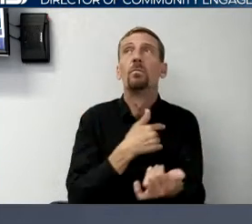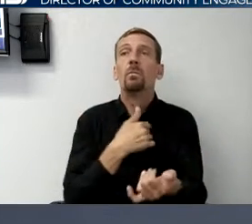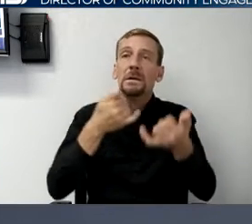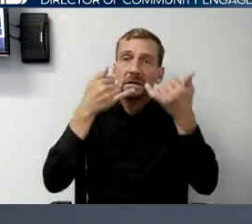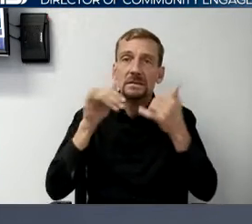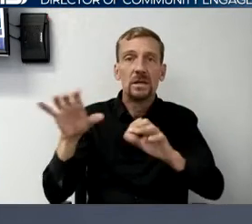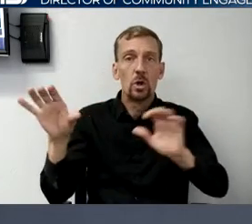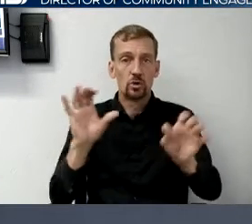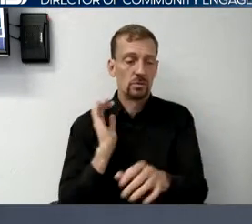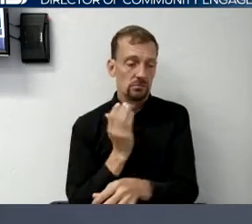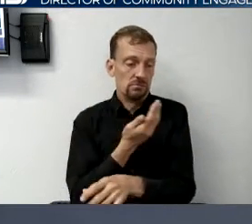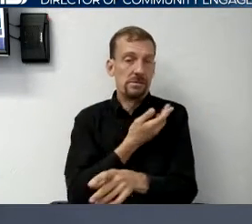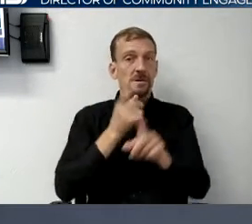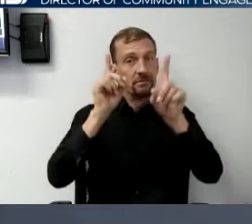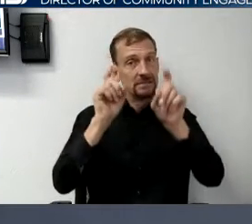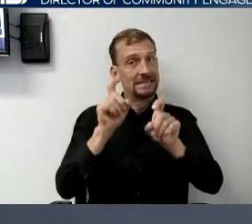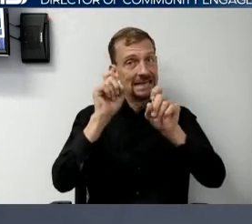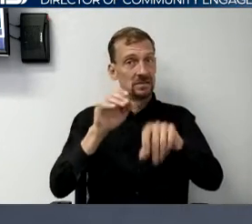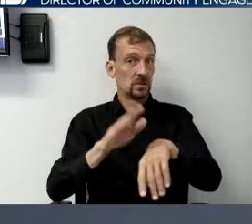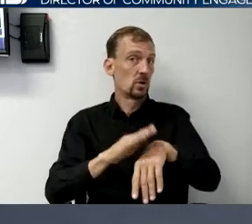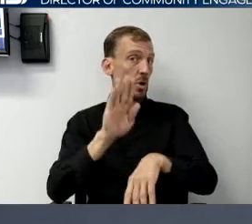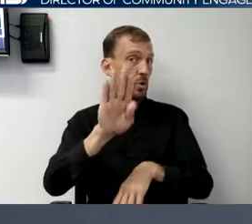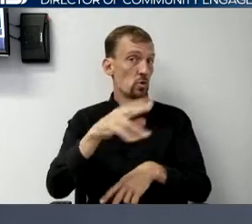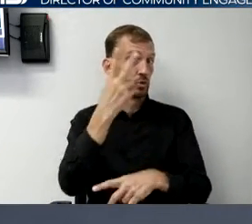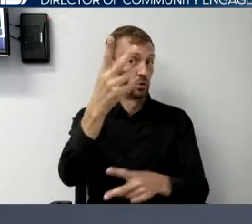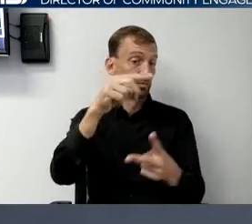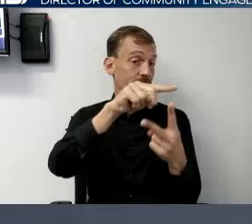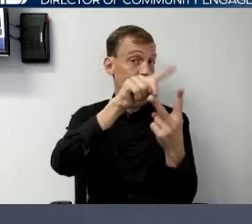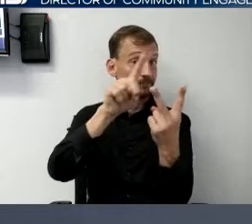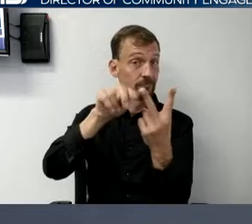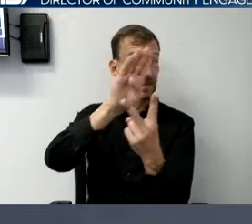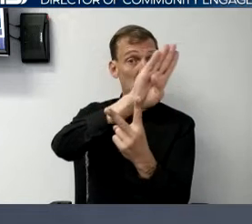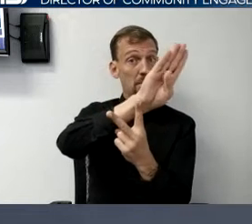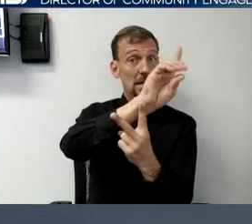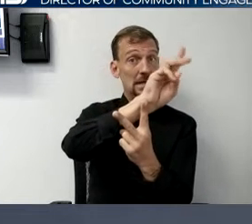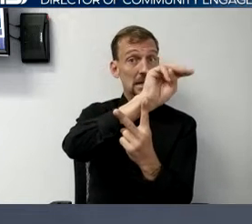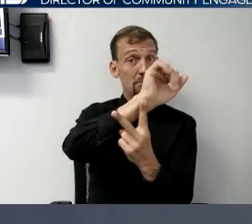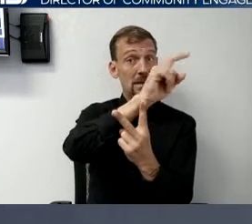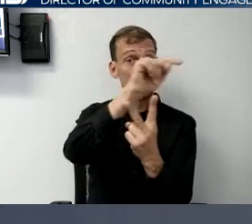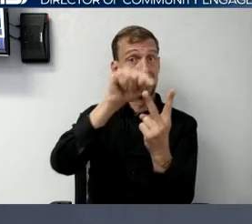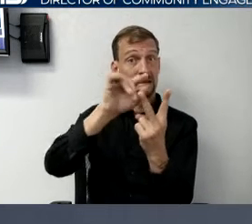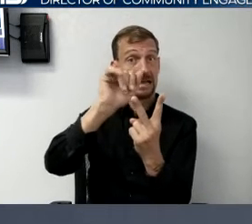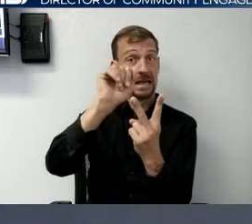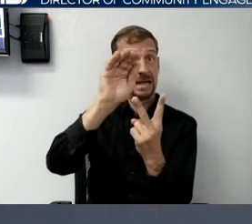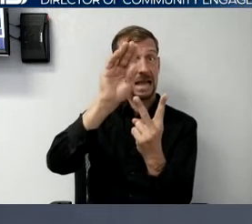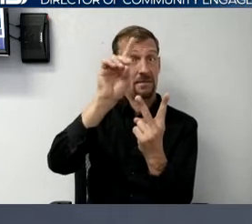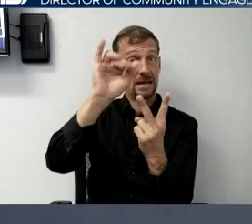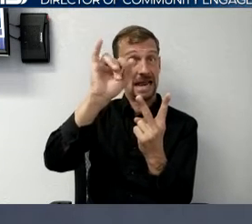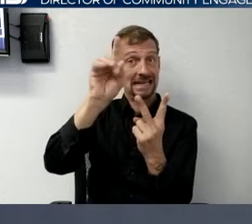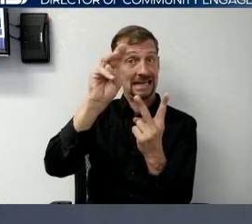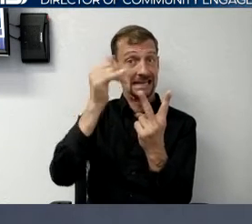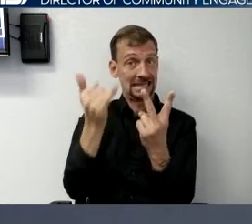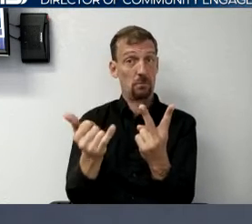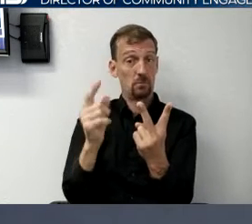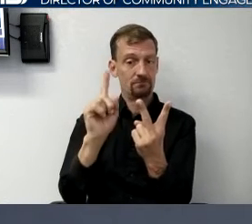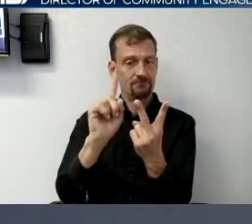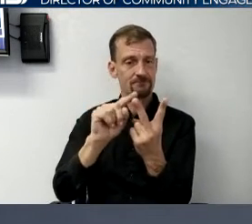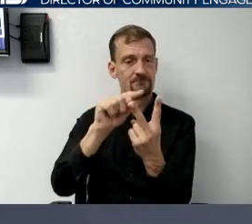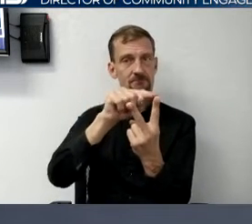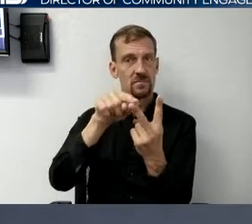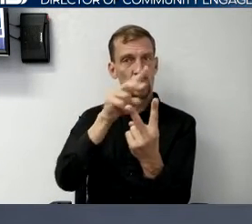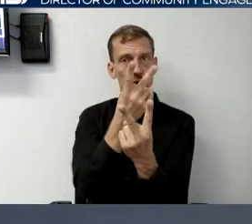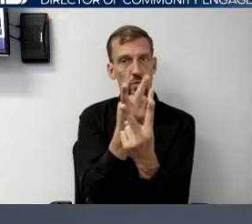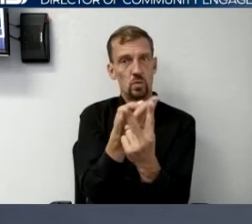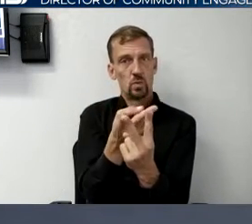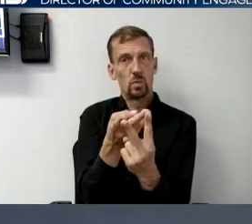our testing on those two platforms. Again, the BD Max and the Abbott ID Now. So, and we